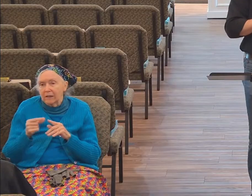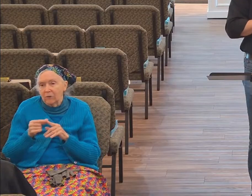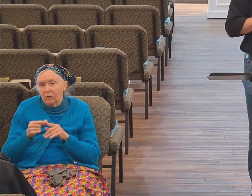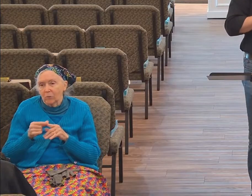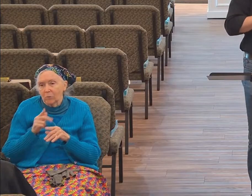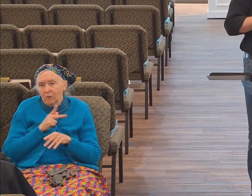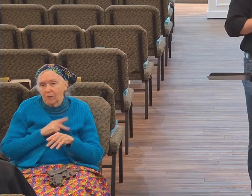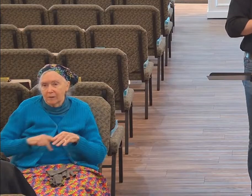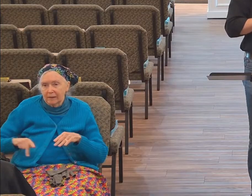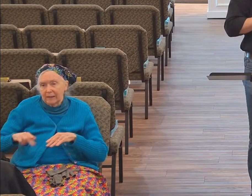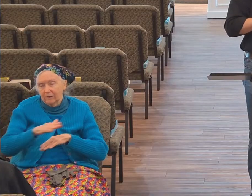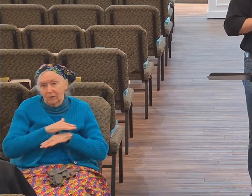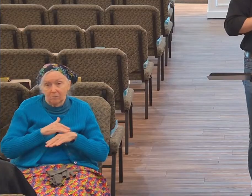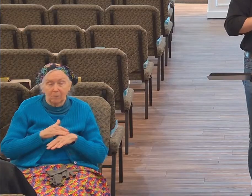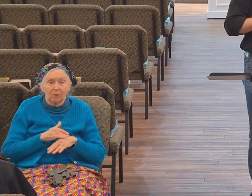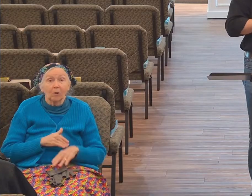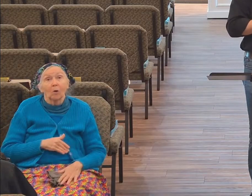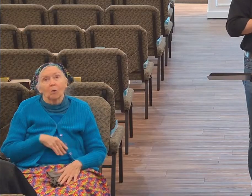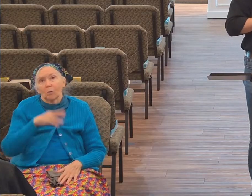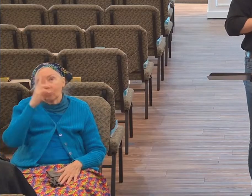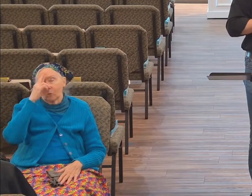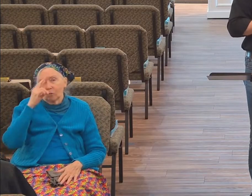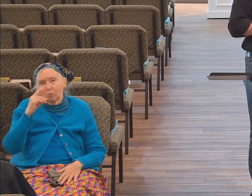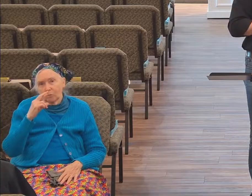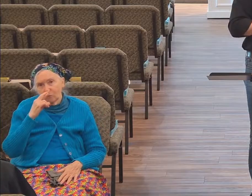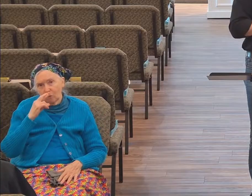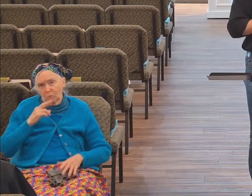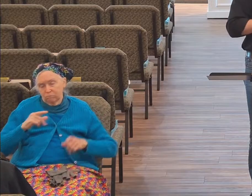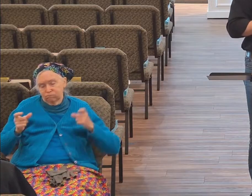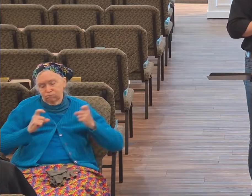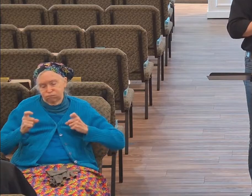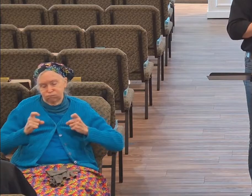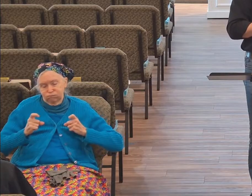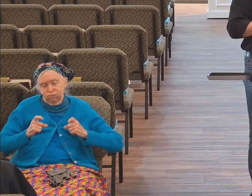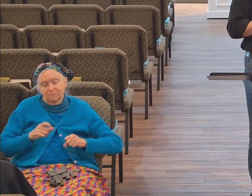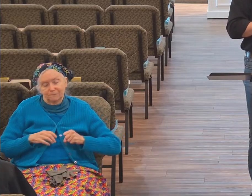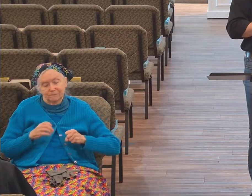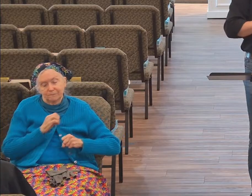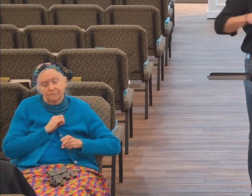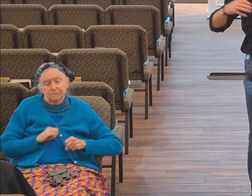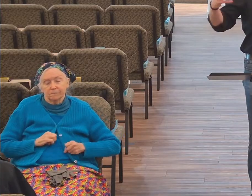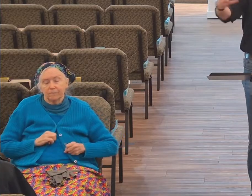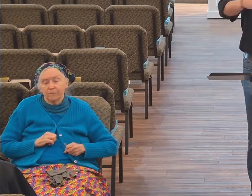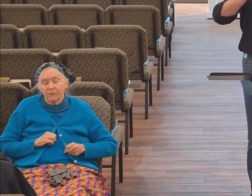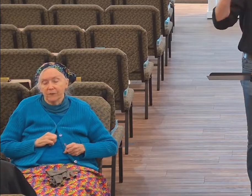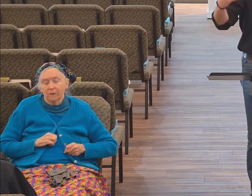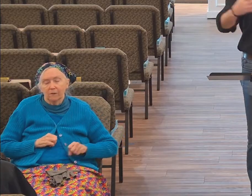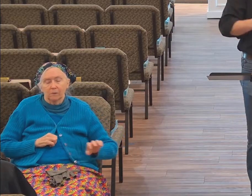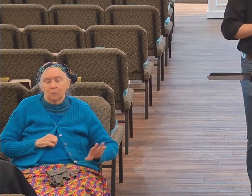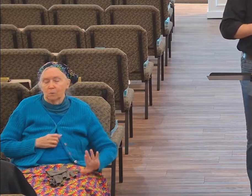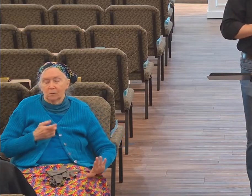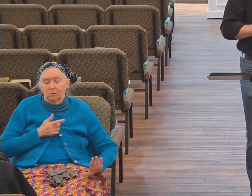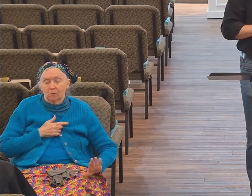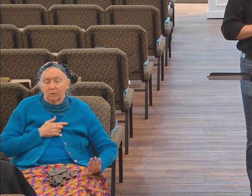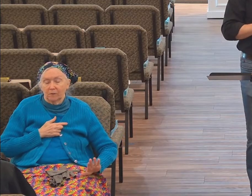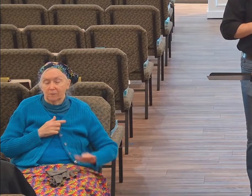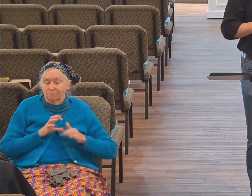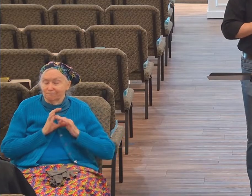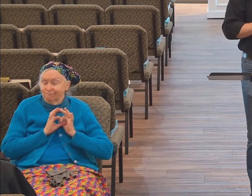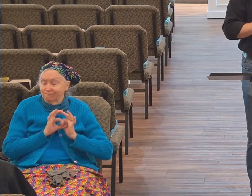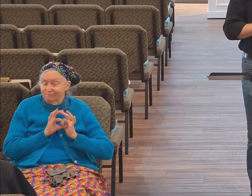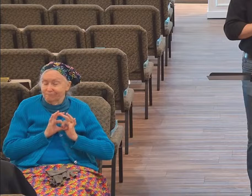Think empire. Think Rome. Okay? Think allegiance. Think all that's tied into that.